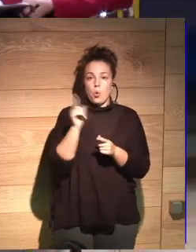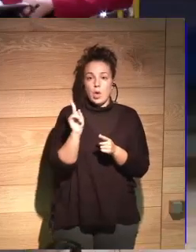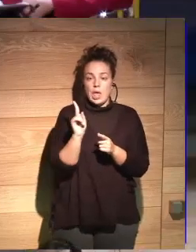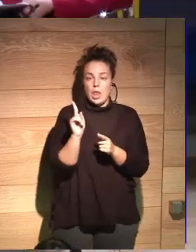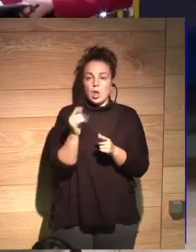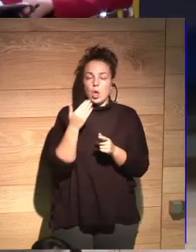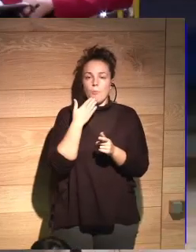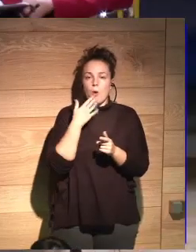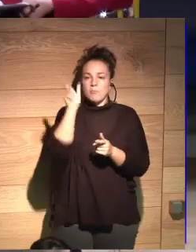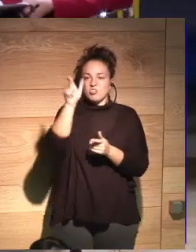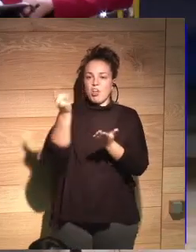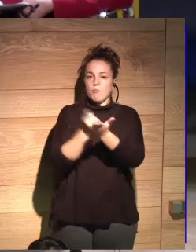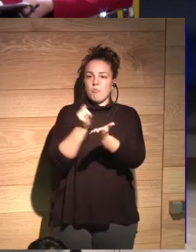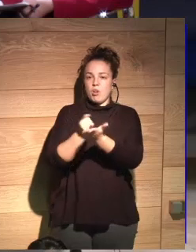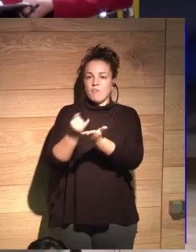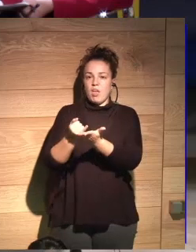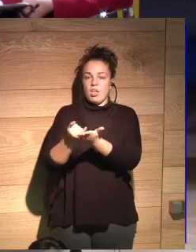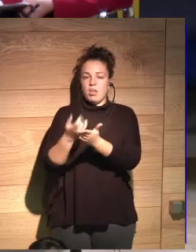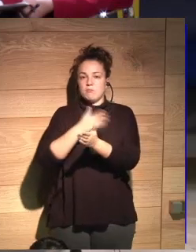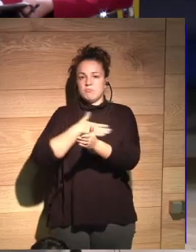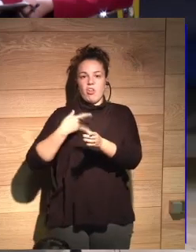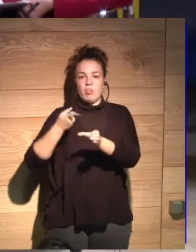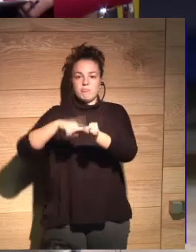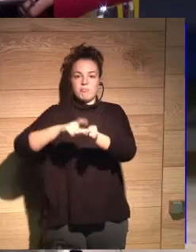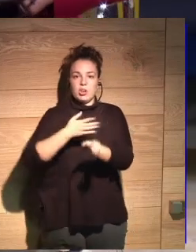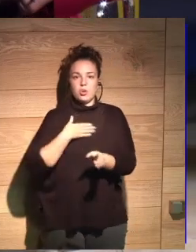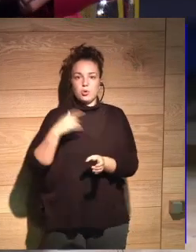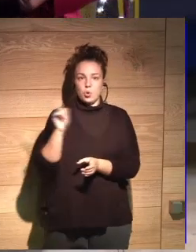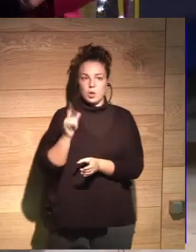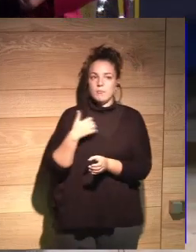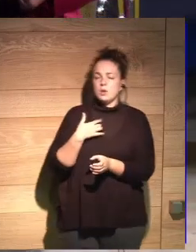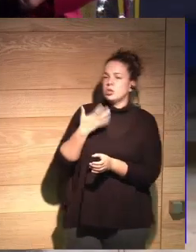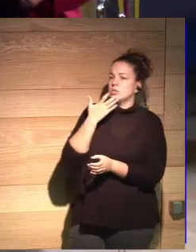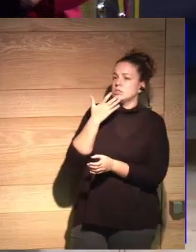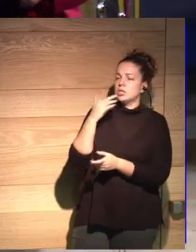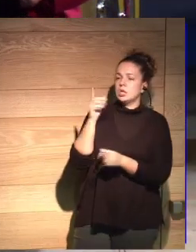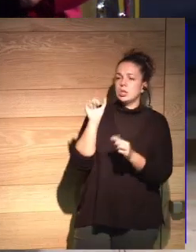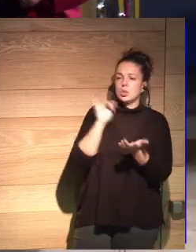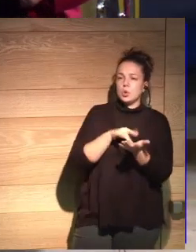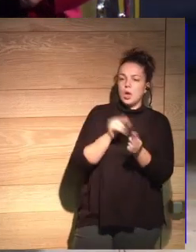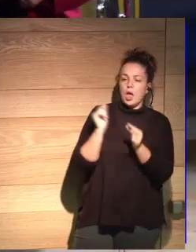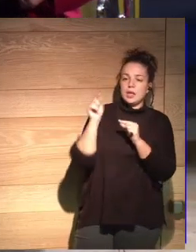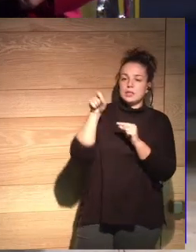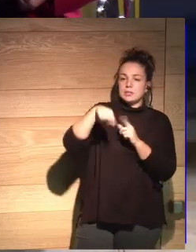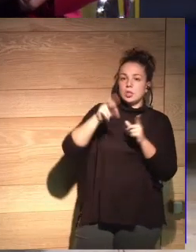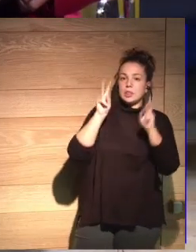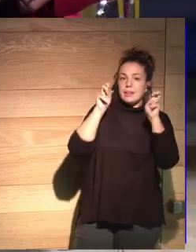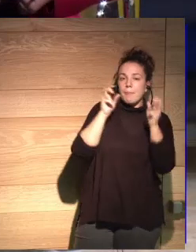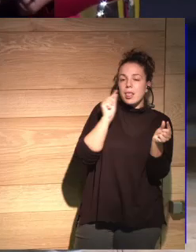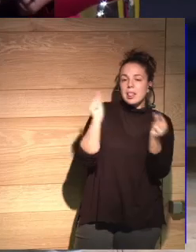ver. Es que cuando se debate... Yeah, but when we talk about these things,